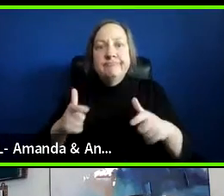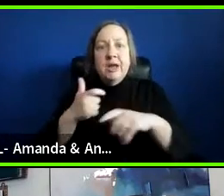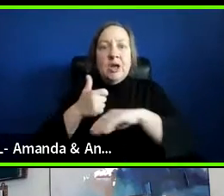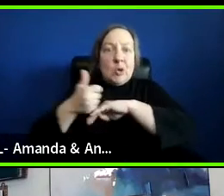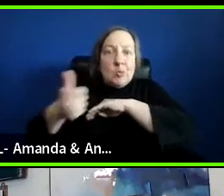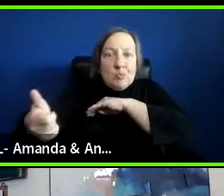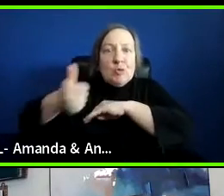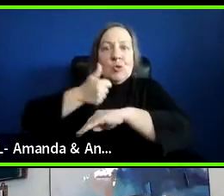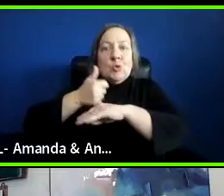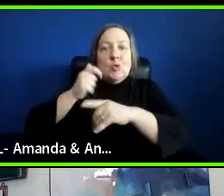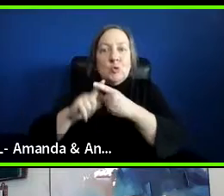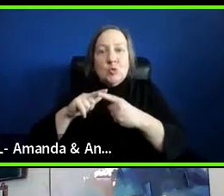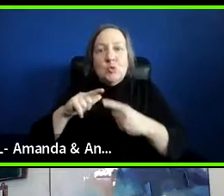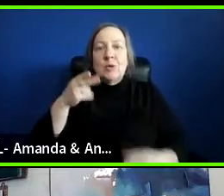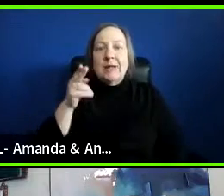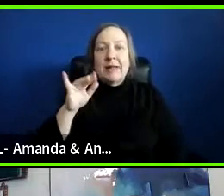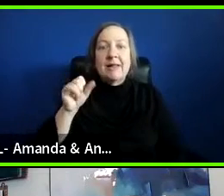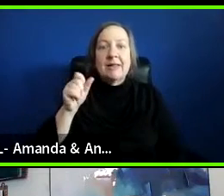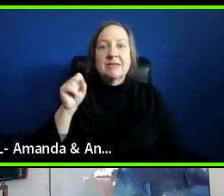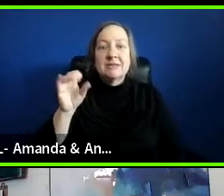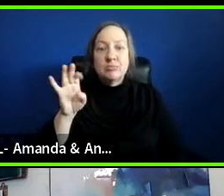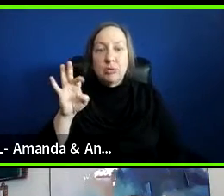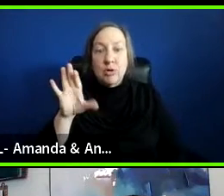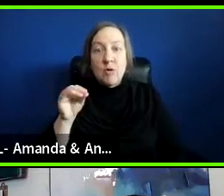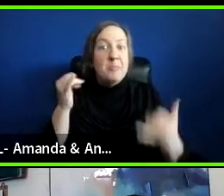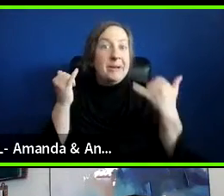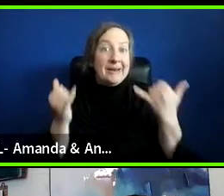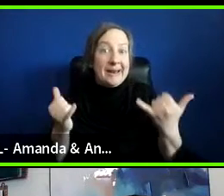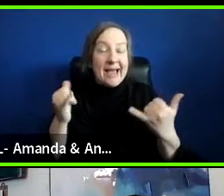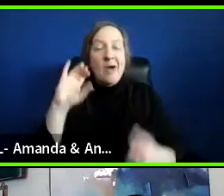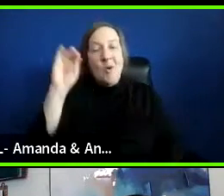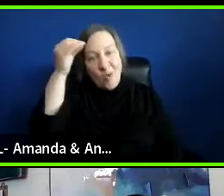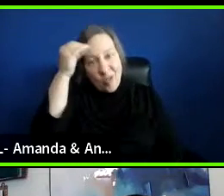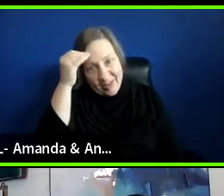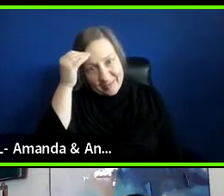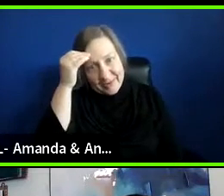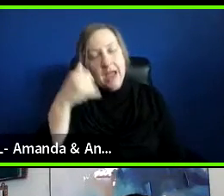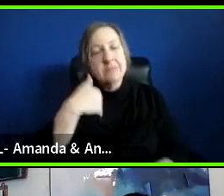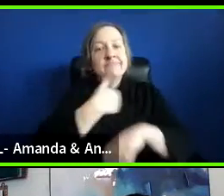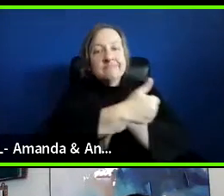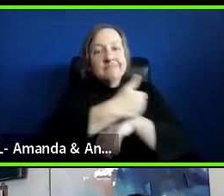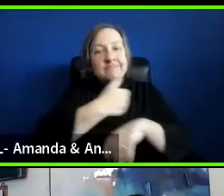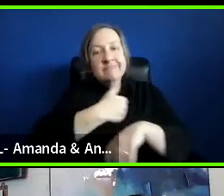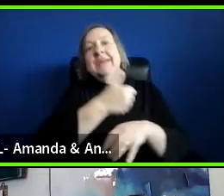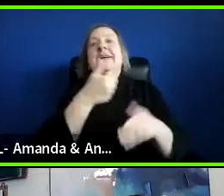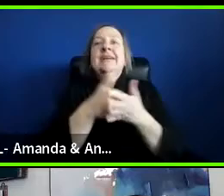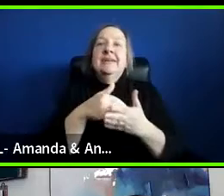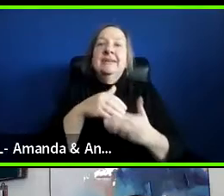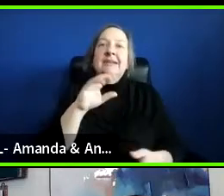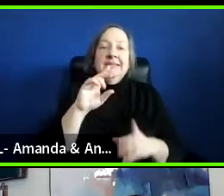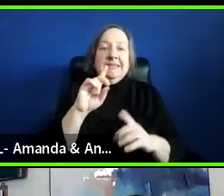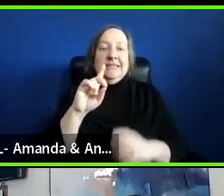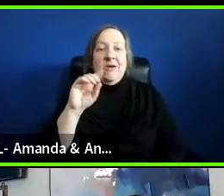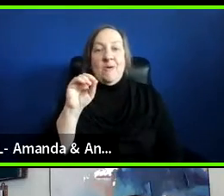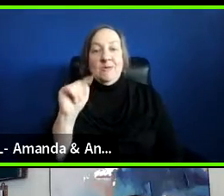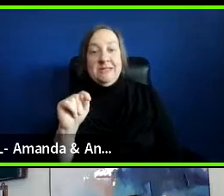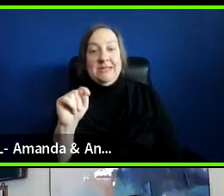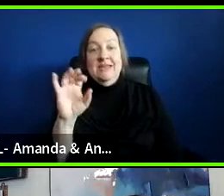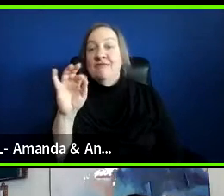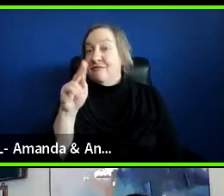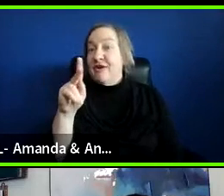now to Olympia at Maple Park next to Department of Transportation, where Frank Green is headquartered, I